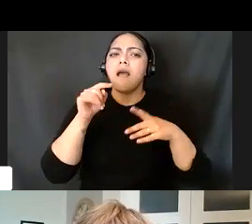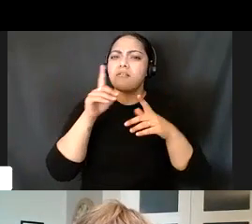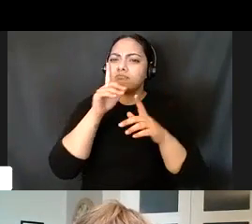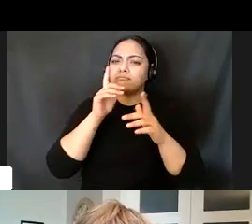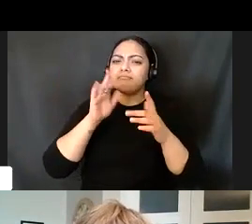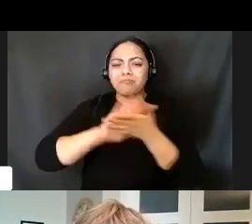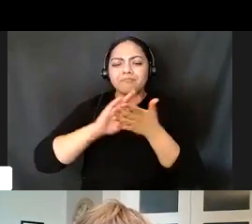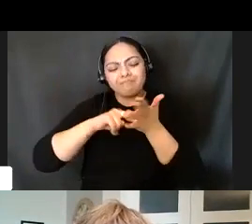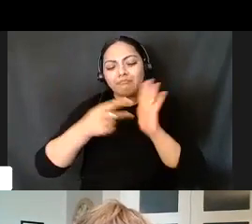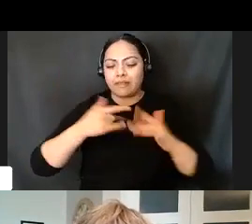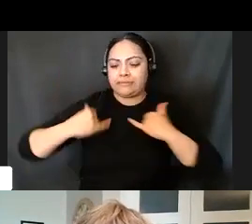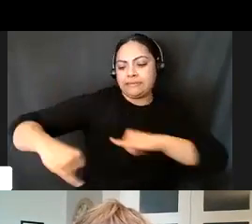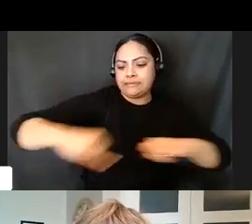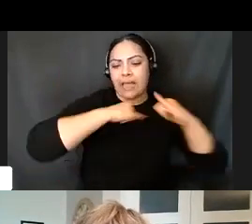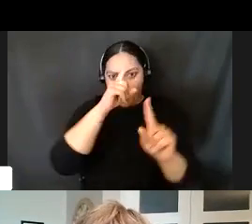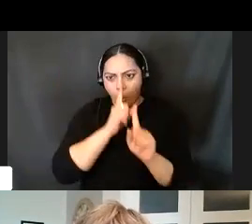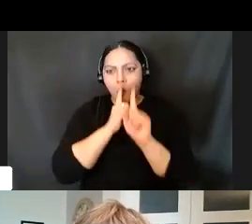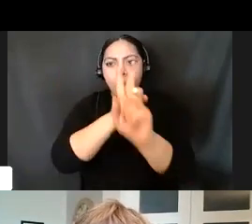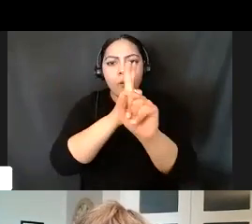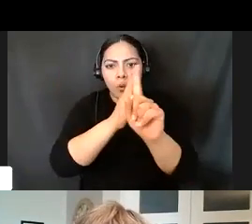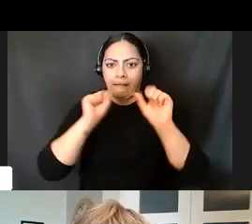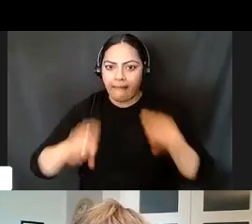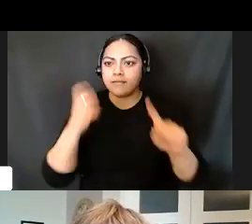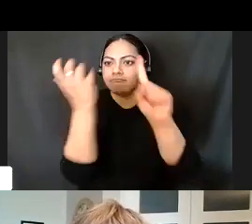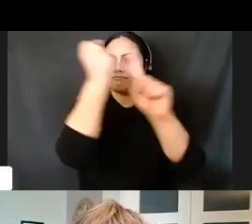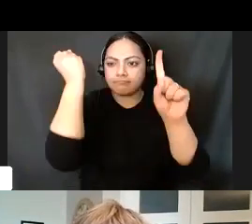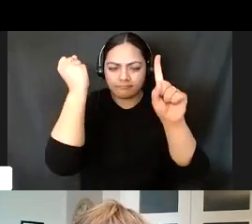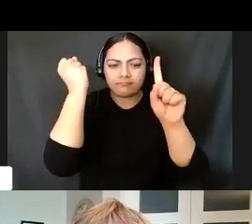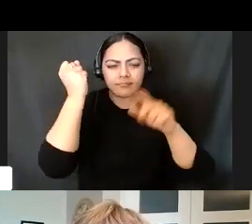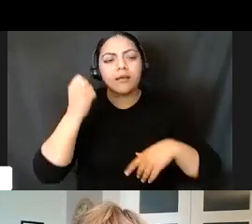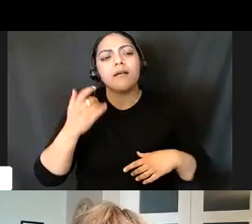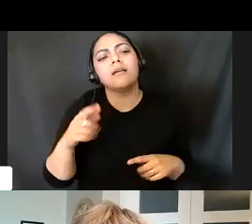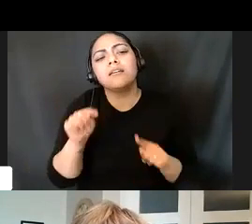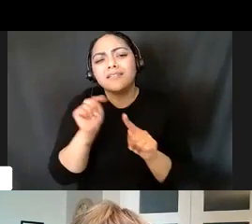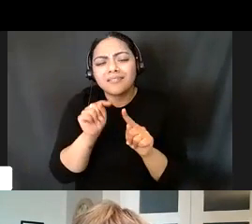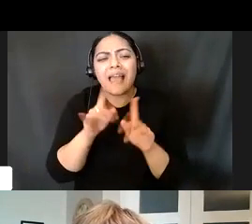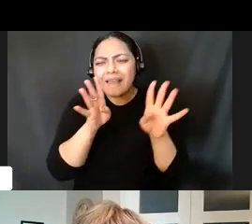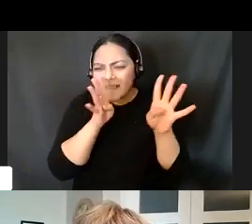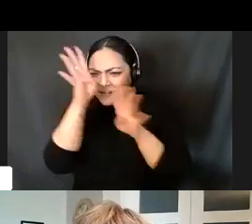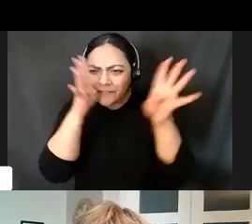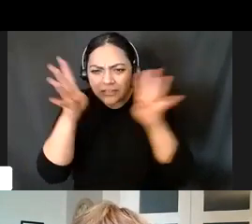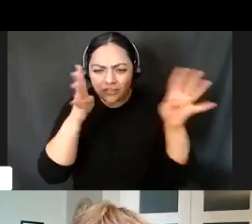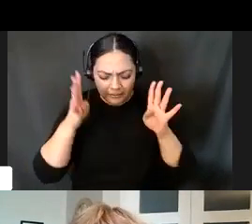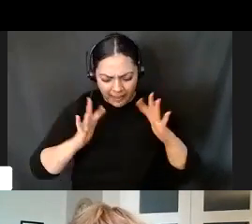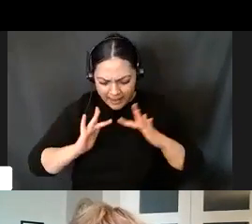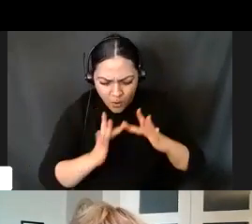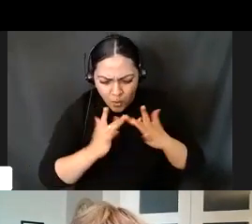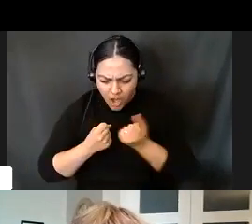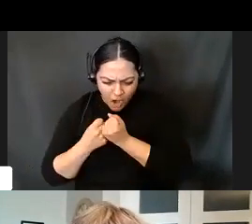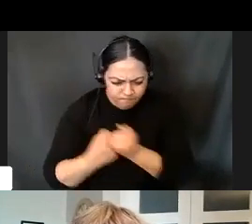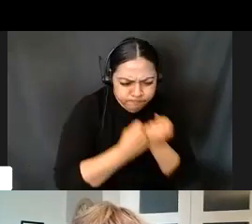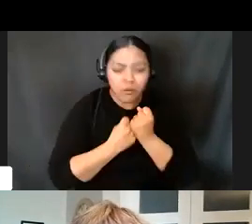of information, ideas, and innovation throughout the network, supporting each other, reducing